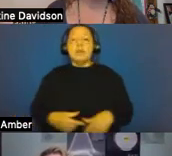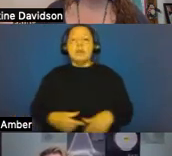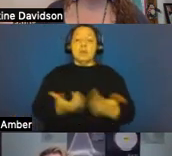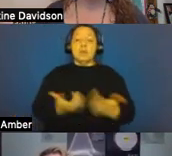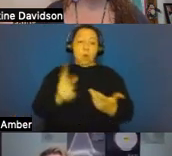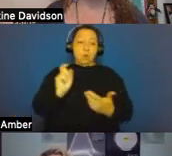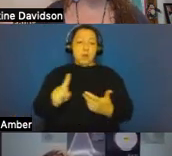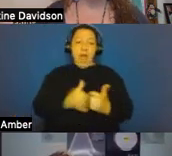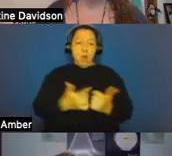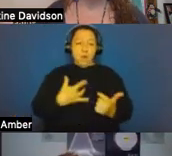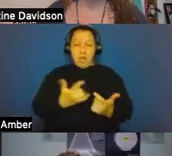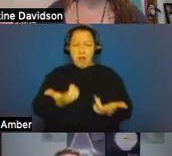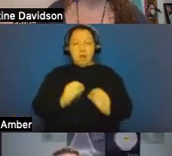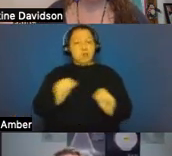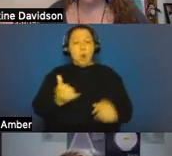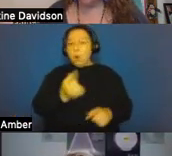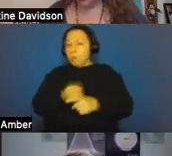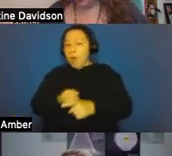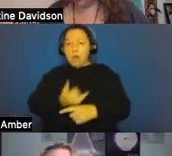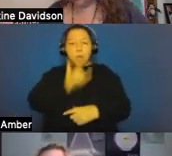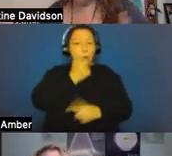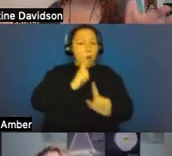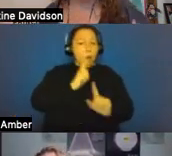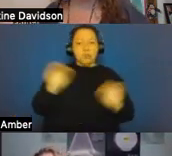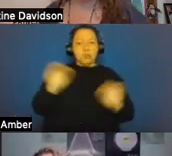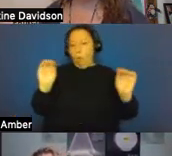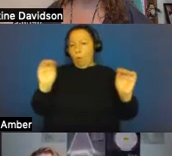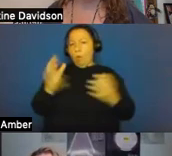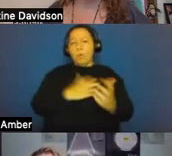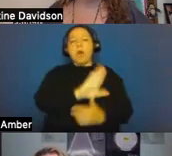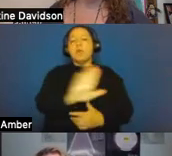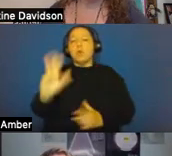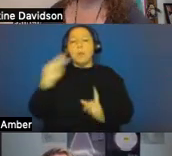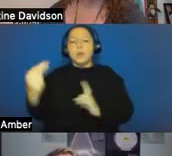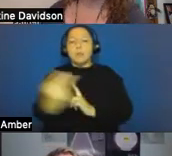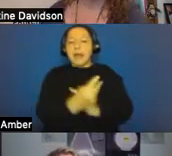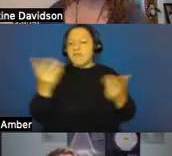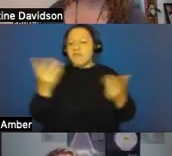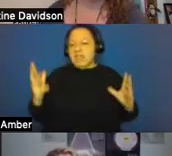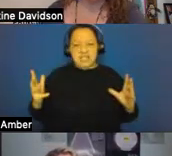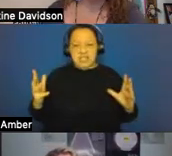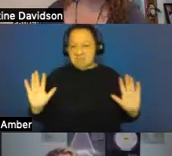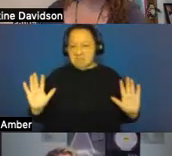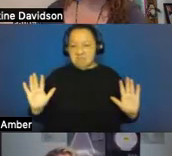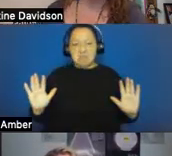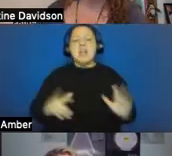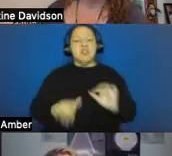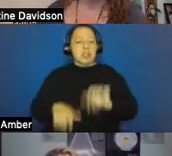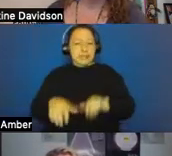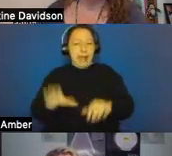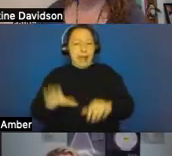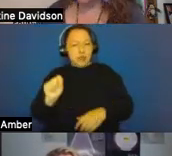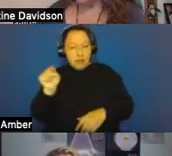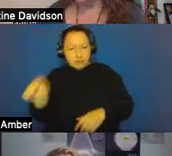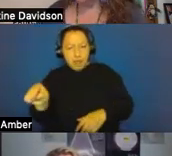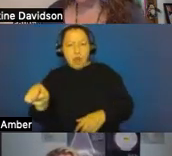It just is what it is for you, right? And we'll just kind of go from there. And you can just type it in the chat.